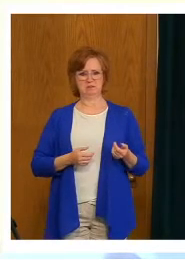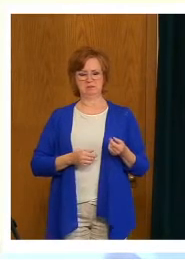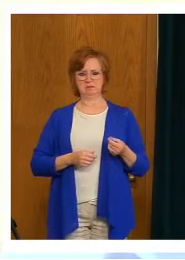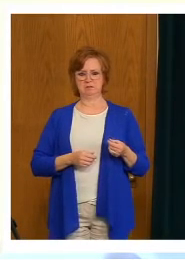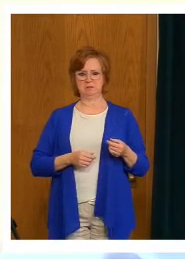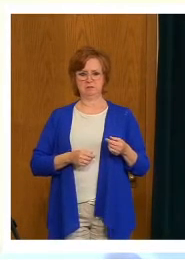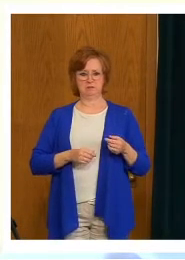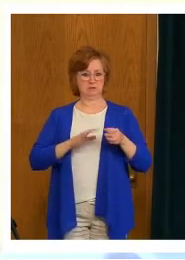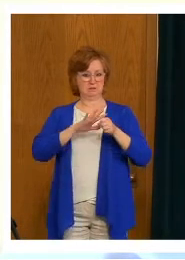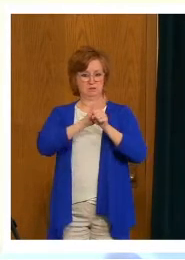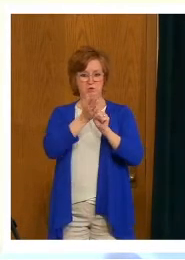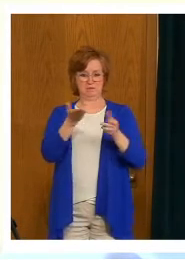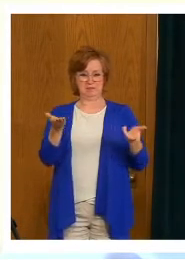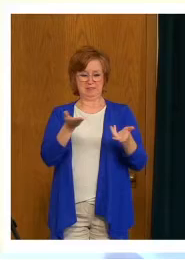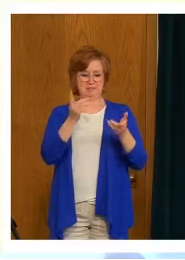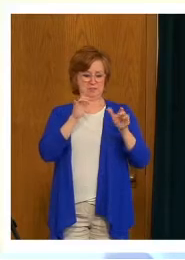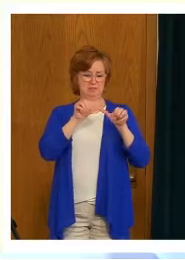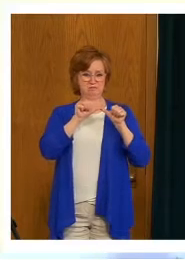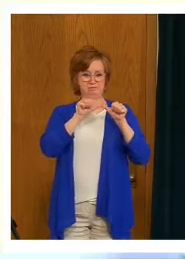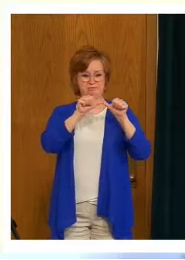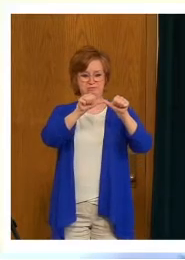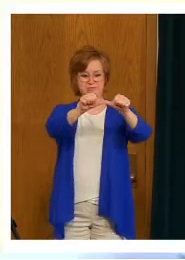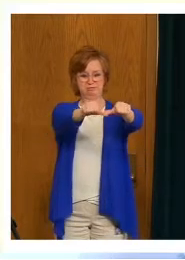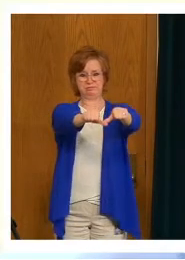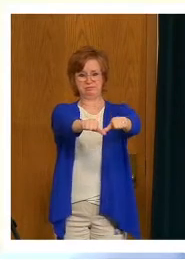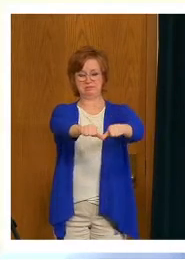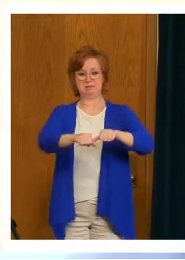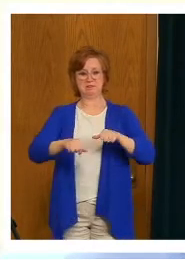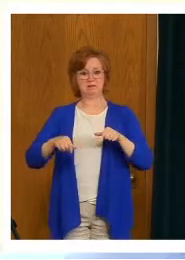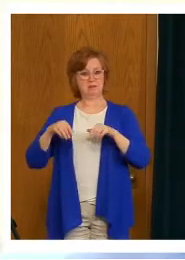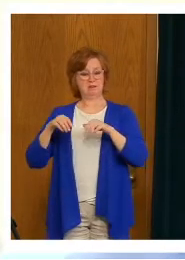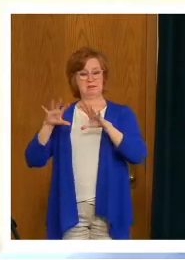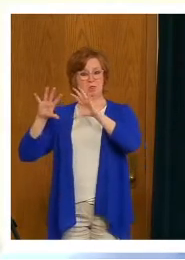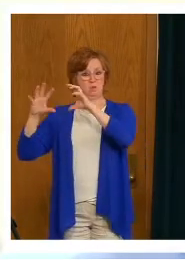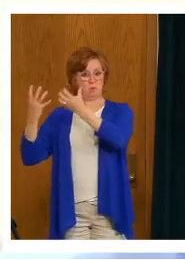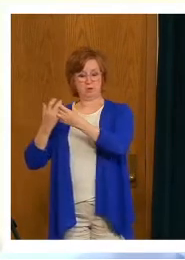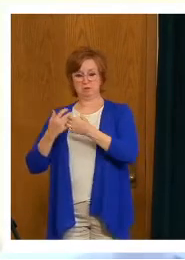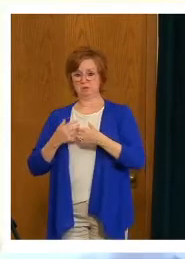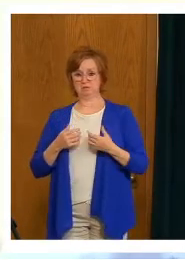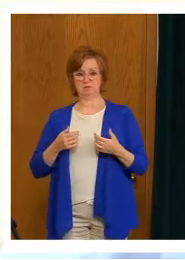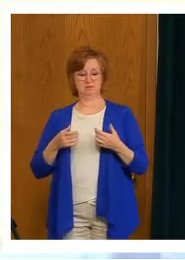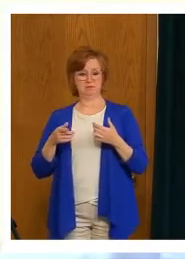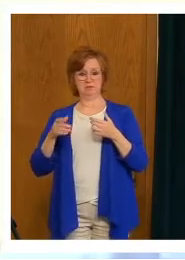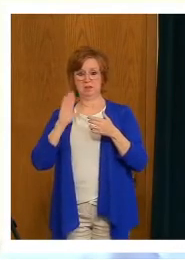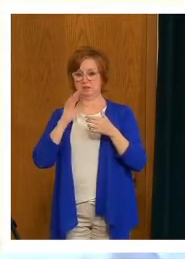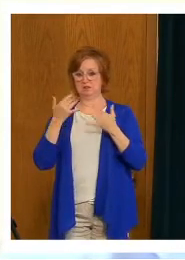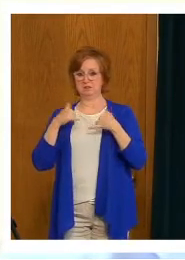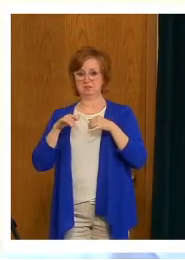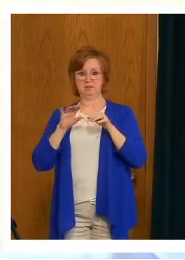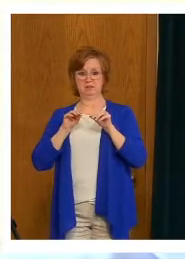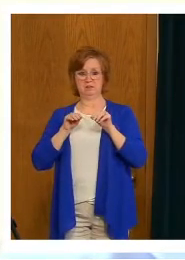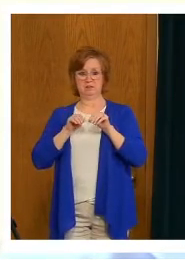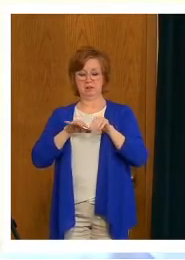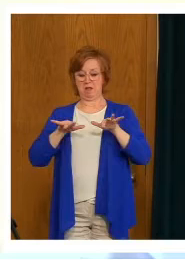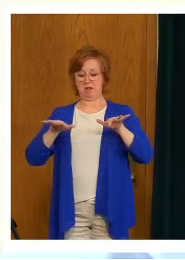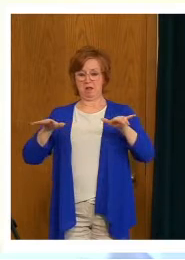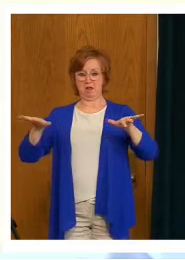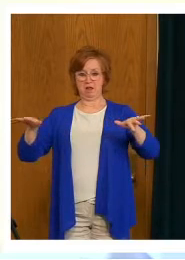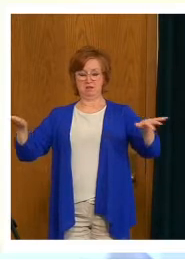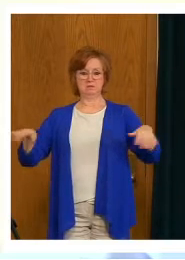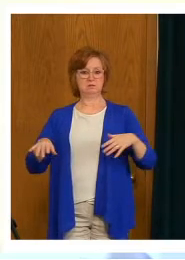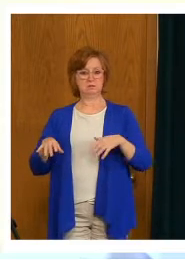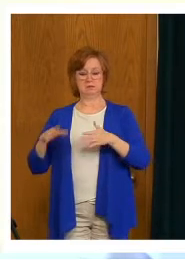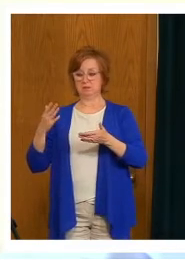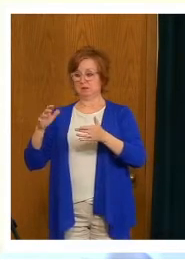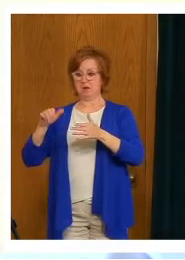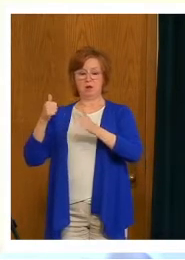COVID is not going away anytime soon globally. The rest of the world may not get vaccinated till end of this year or